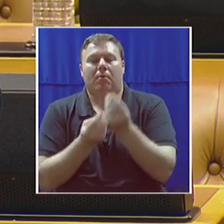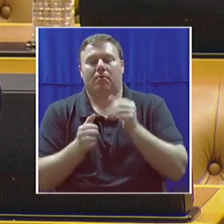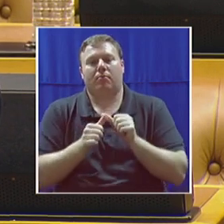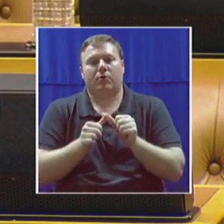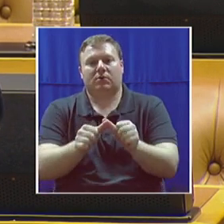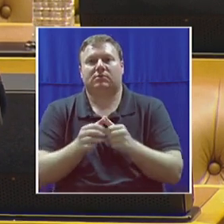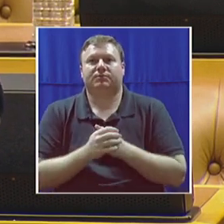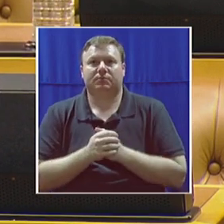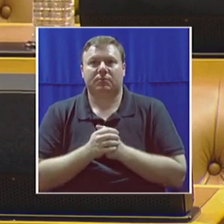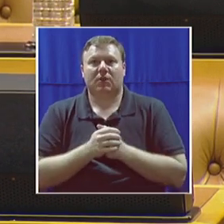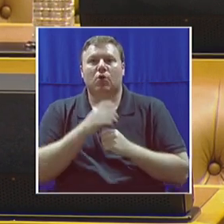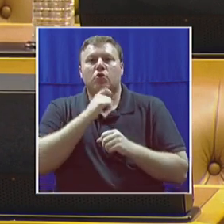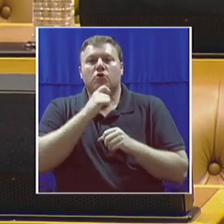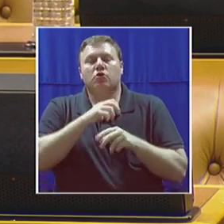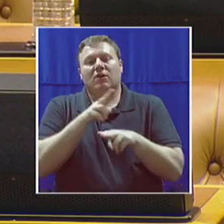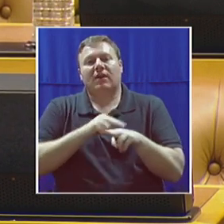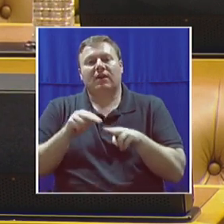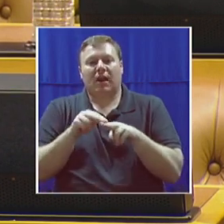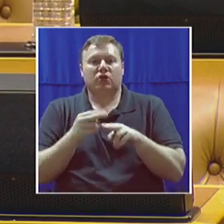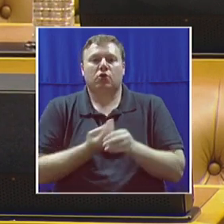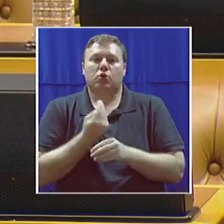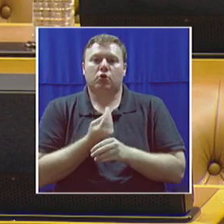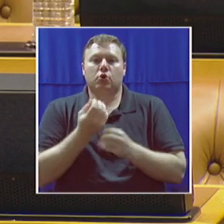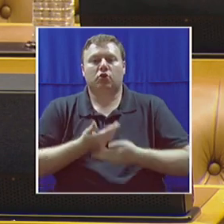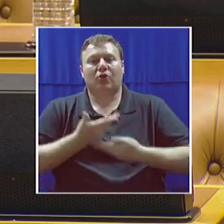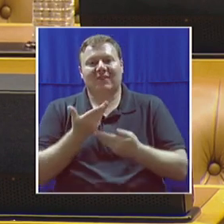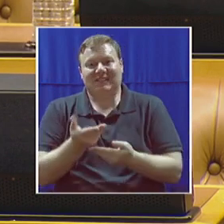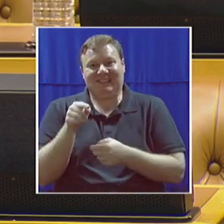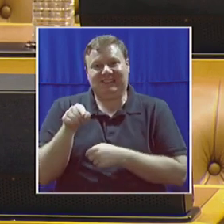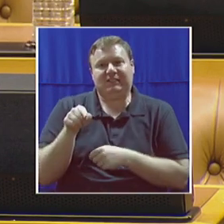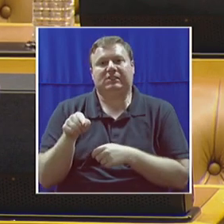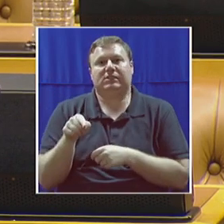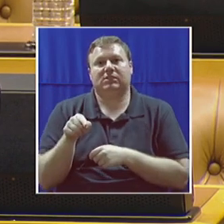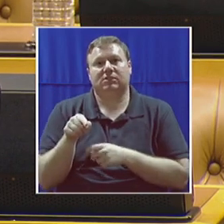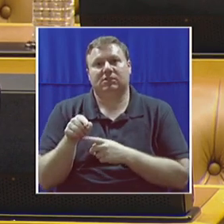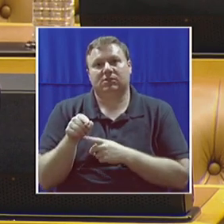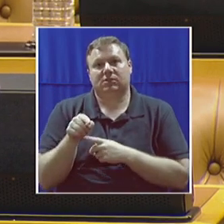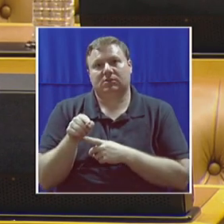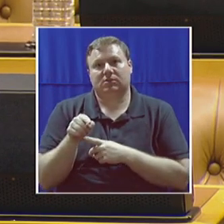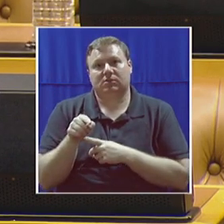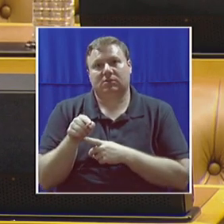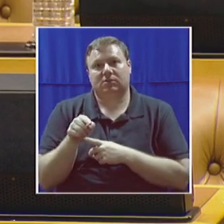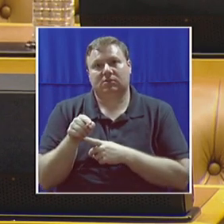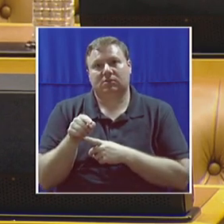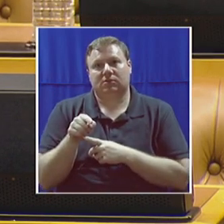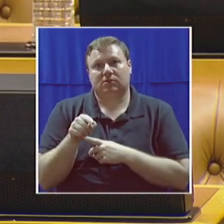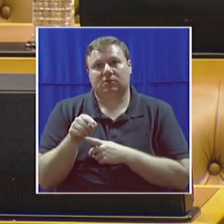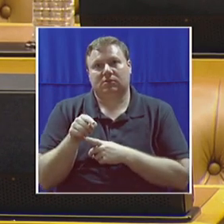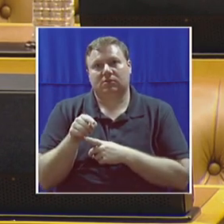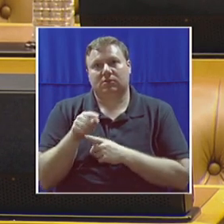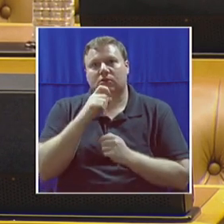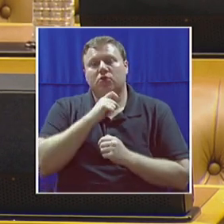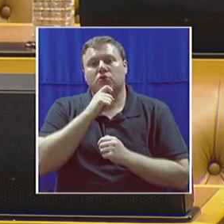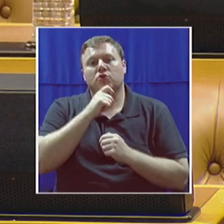service Community Works programs the narx the youth brigades in the green the fire environmental health and